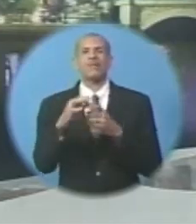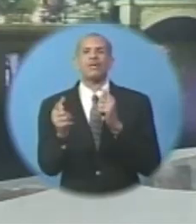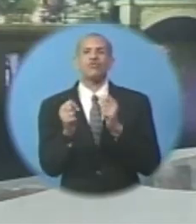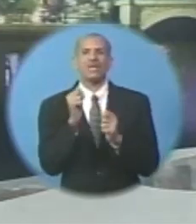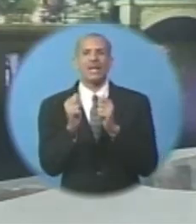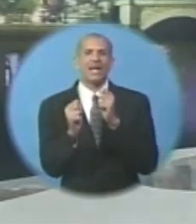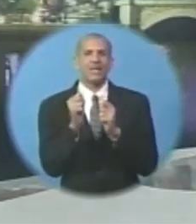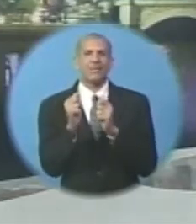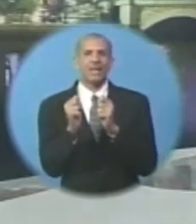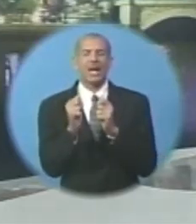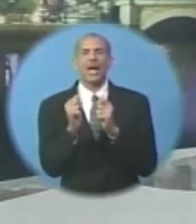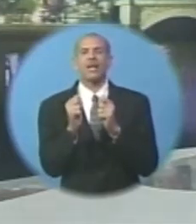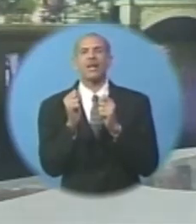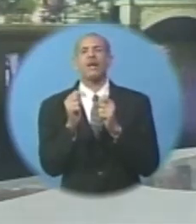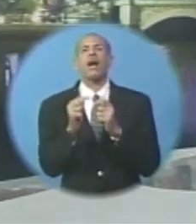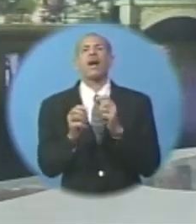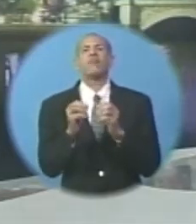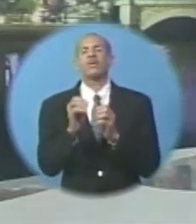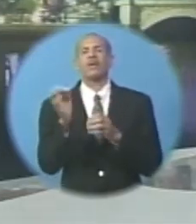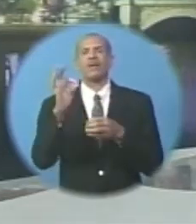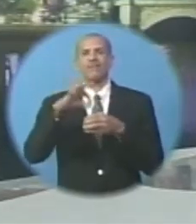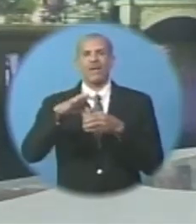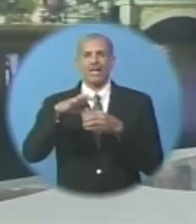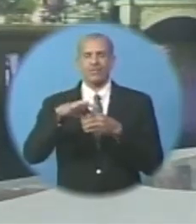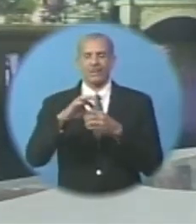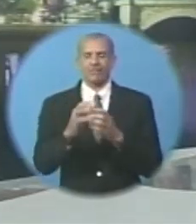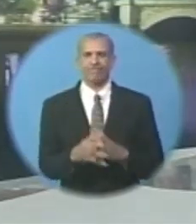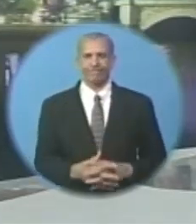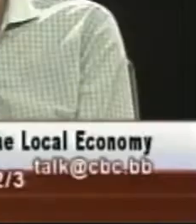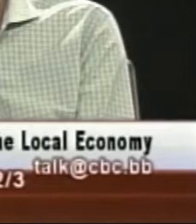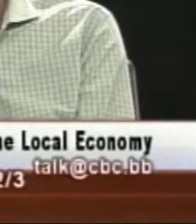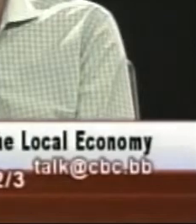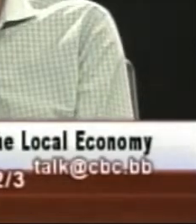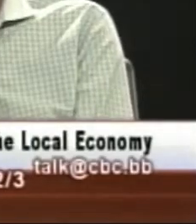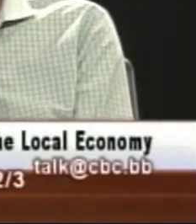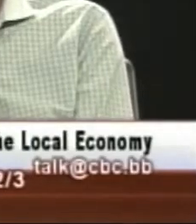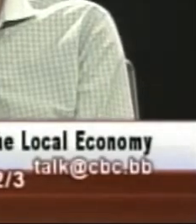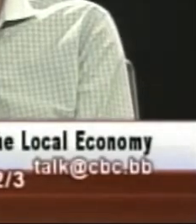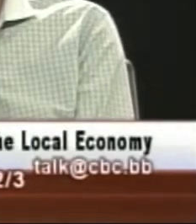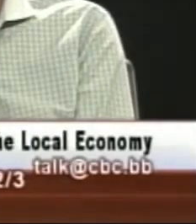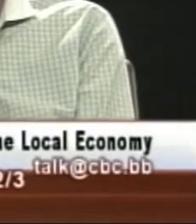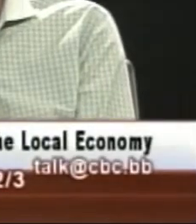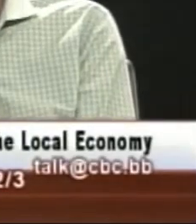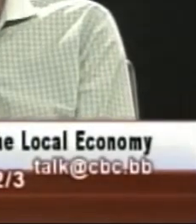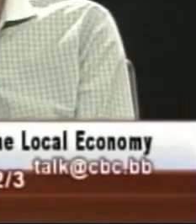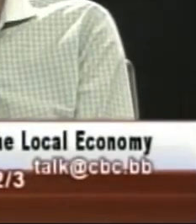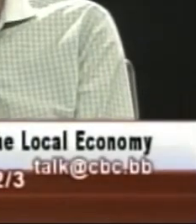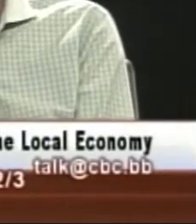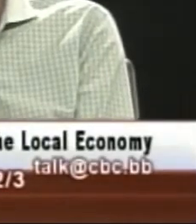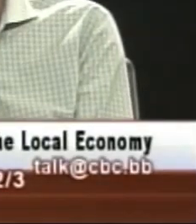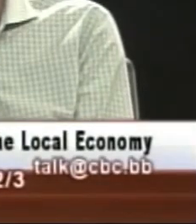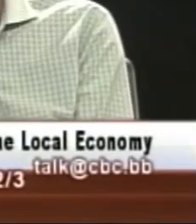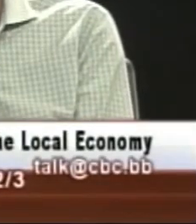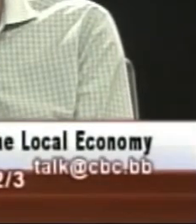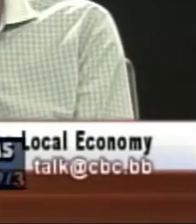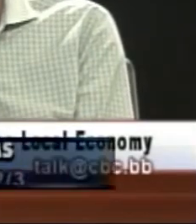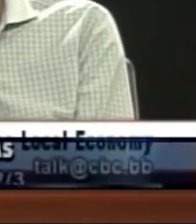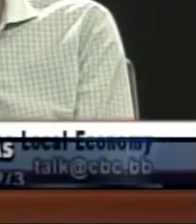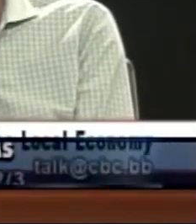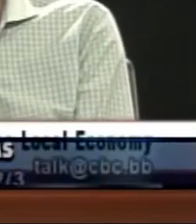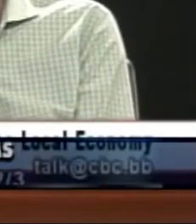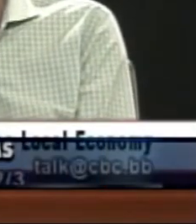sees potential for further Trinidadian investment. I hope they continue to invest here. In fact, I would like them to